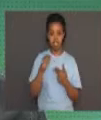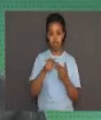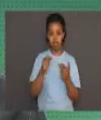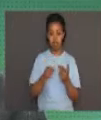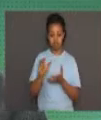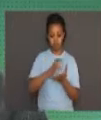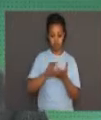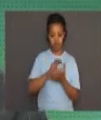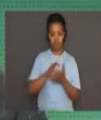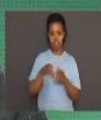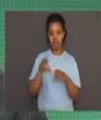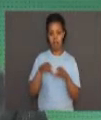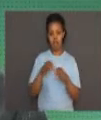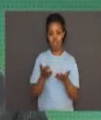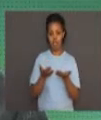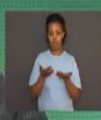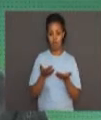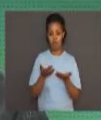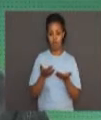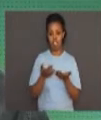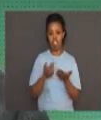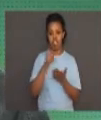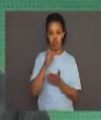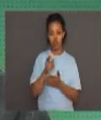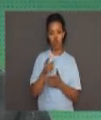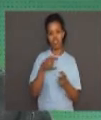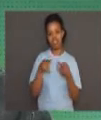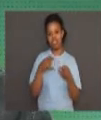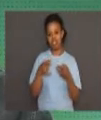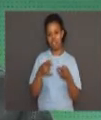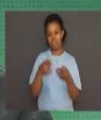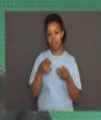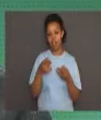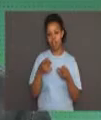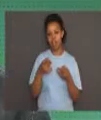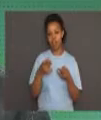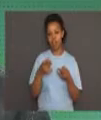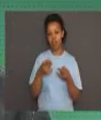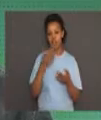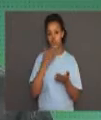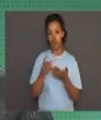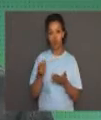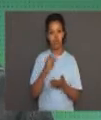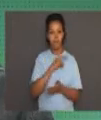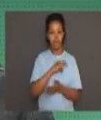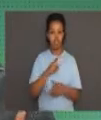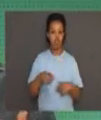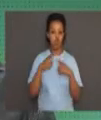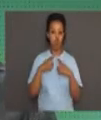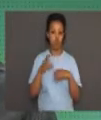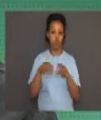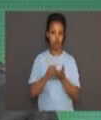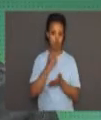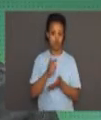selectively bred, they choose the species with the best traits to avoid passing on